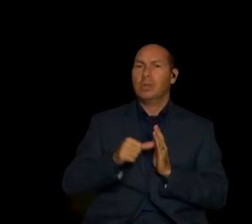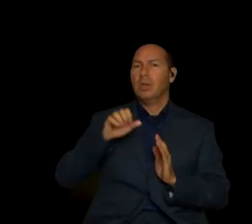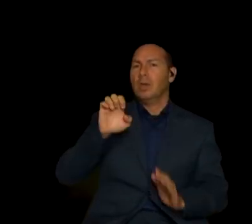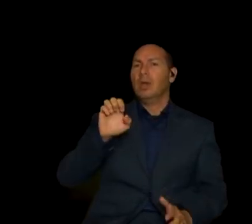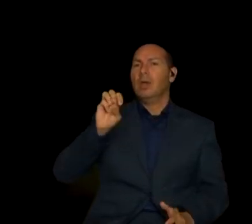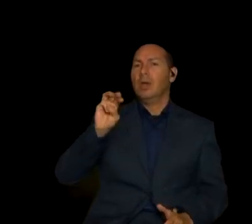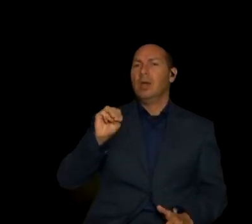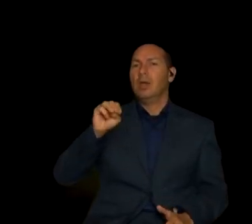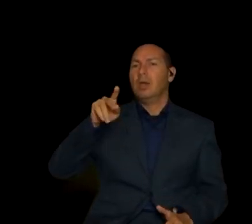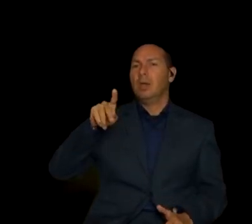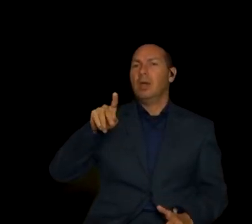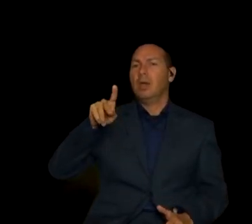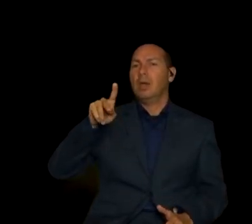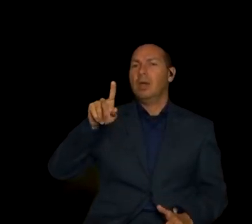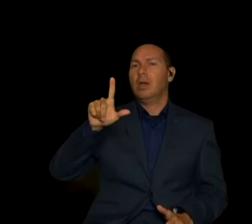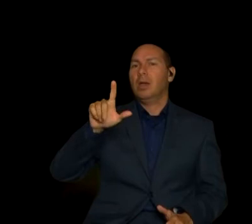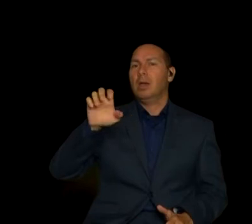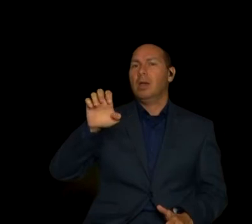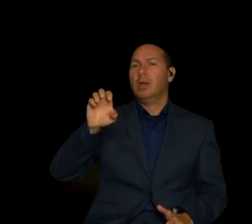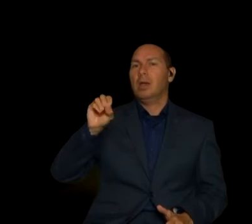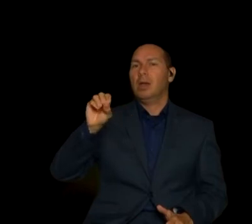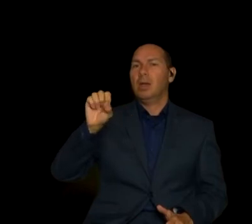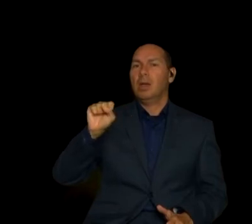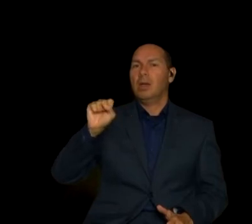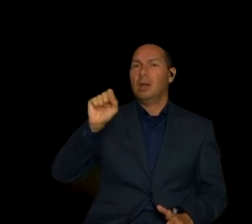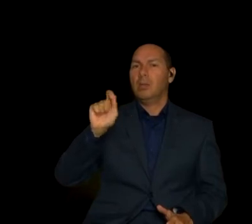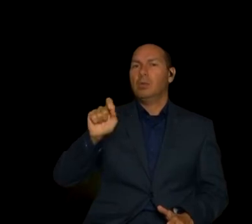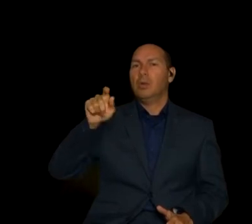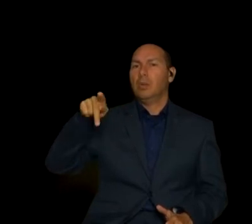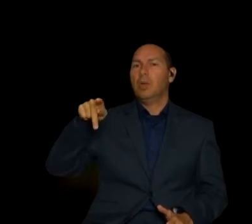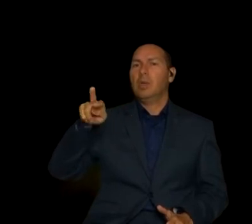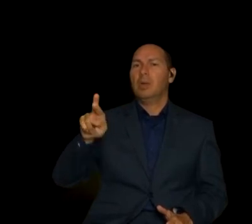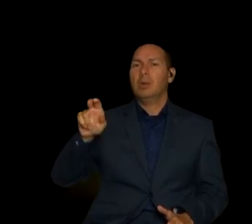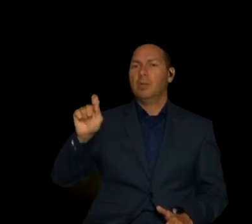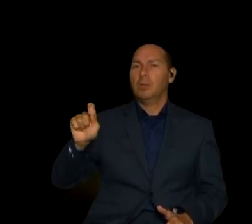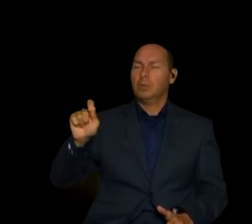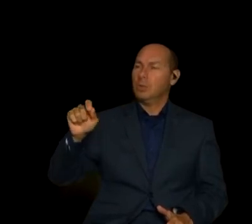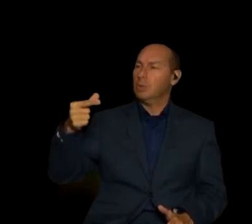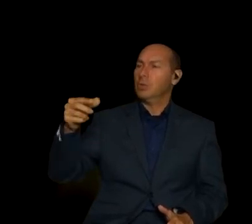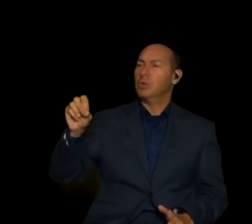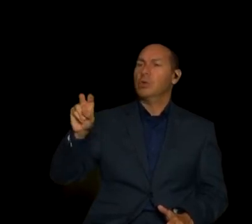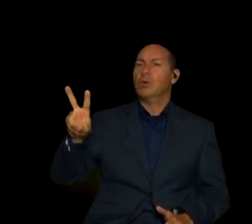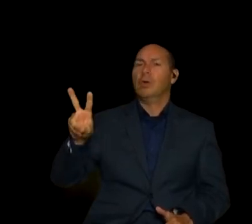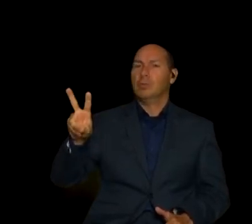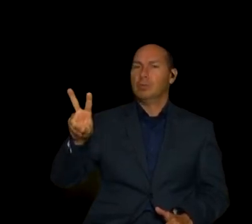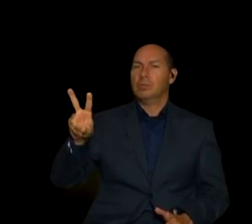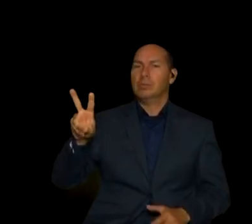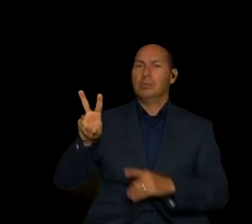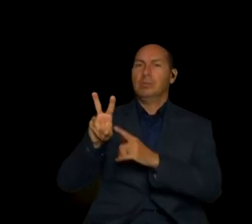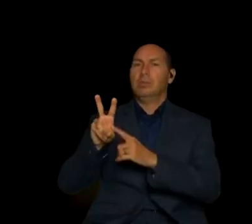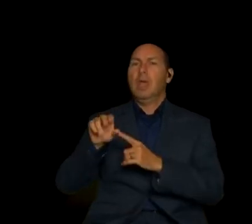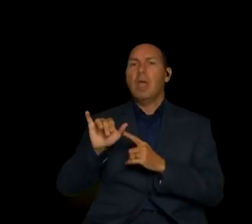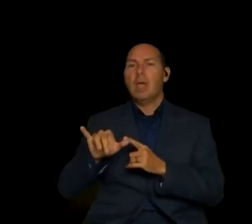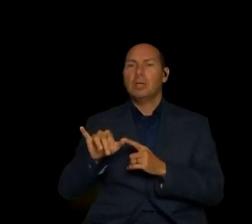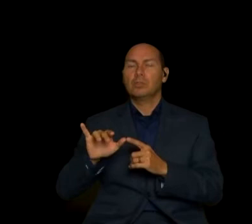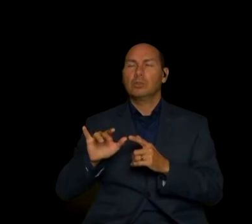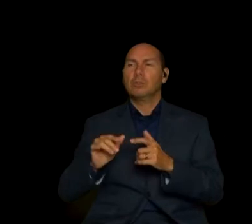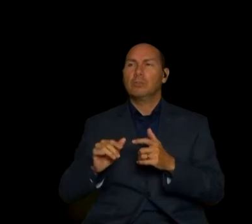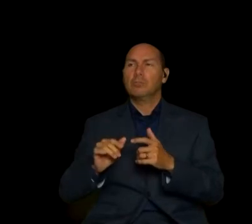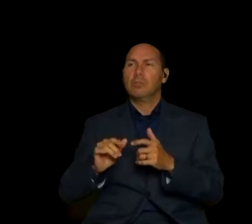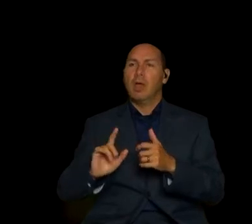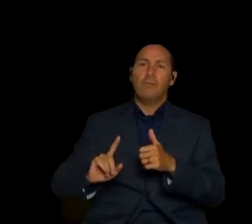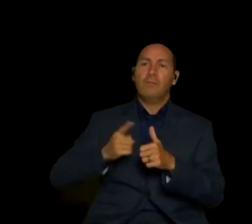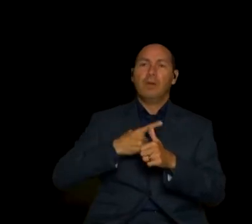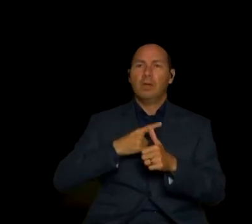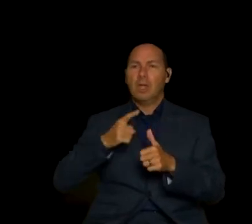empleos.pr.gov, empleos.pr.gov. Prior to that, all we had was basically a search engine where